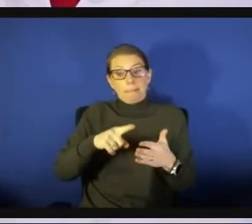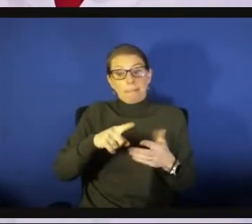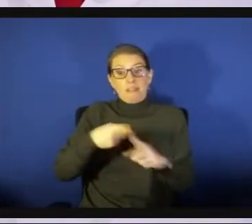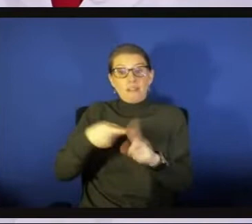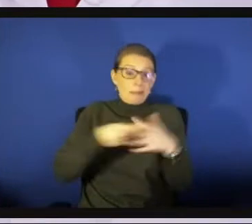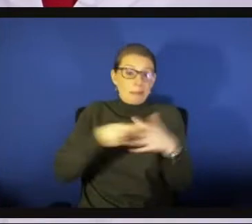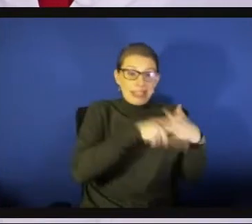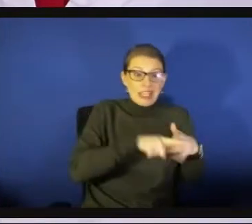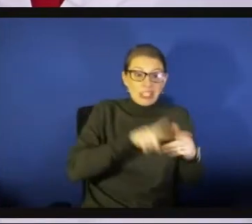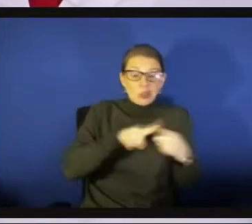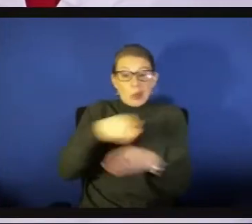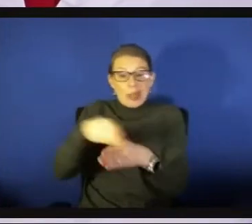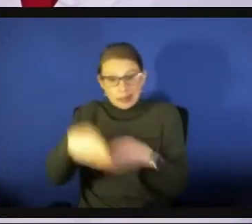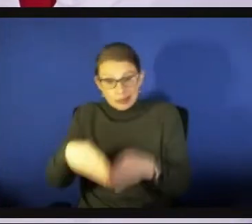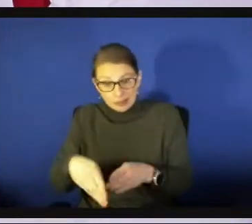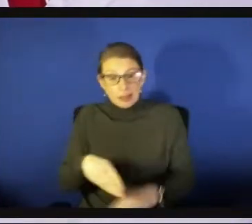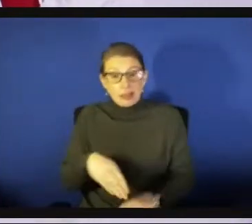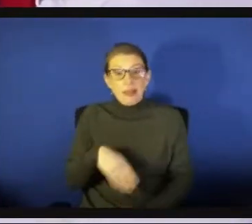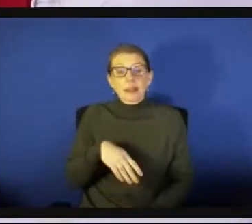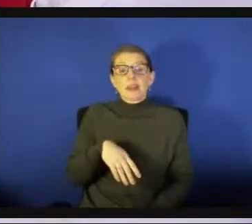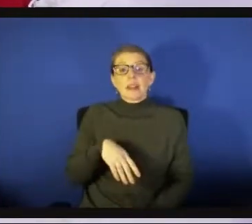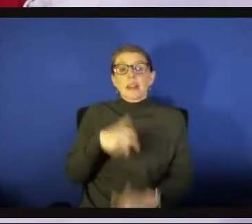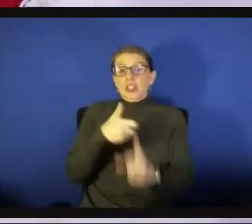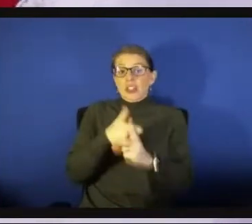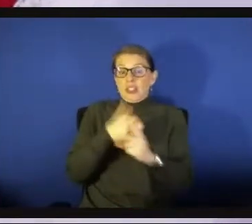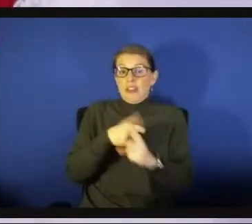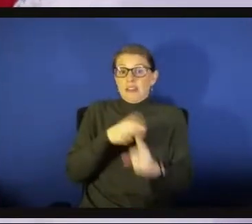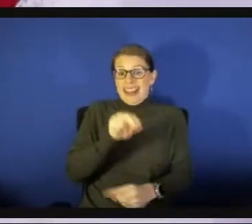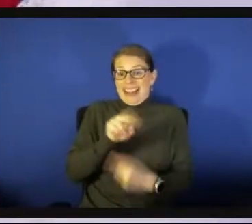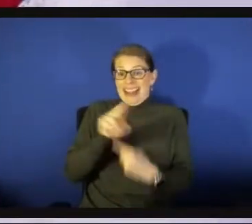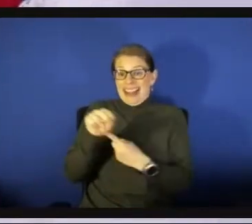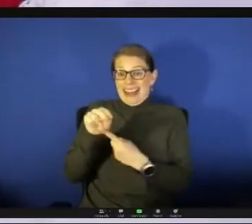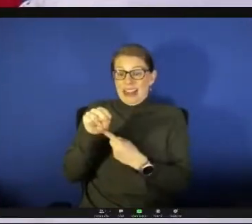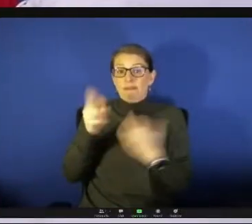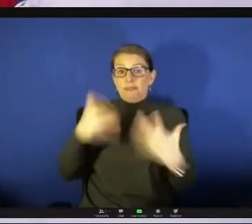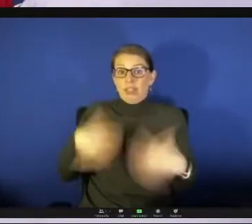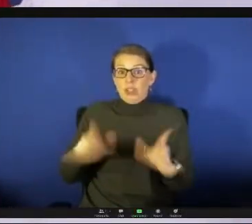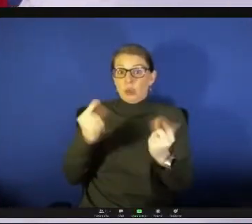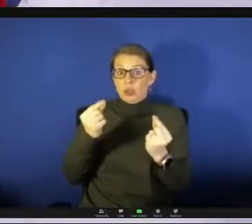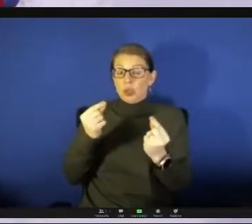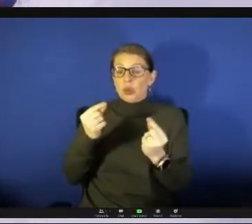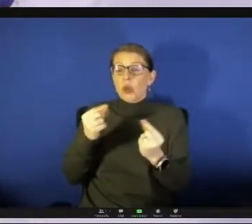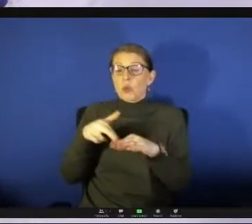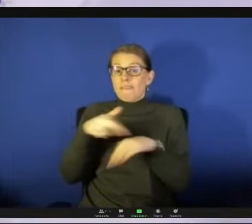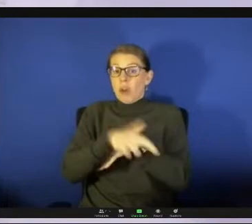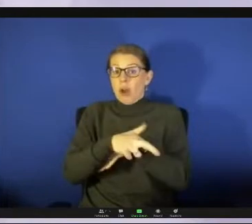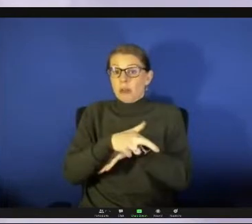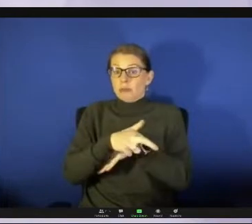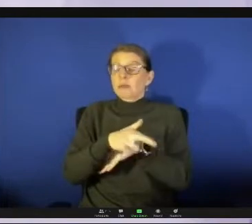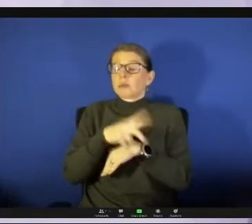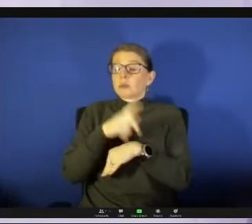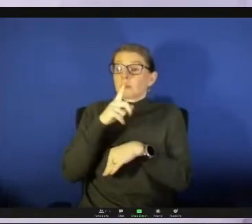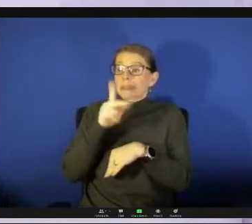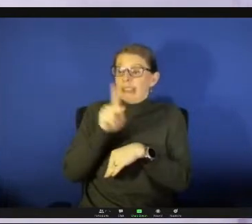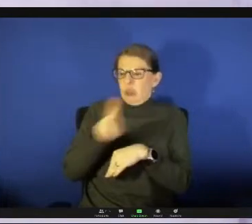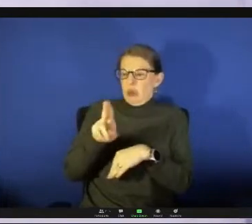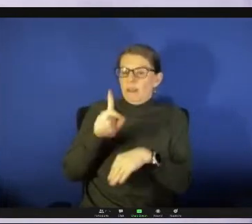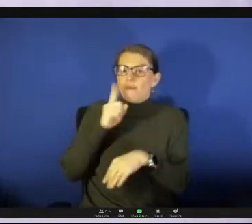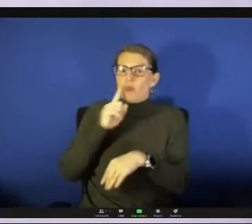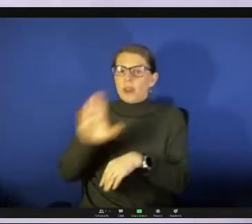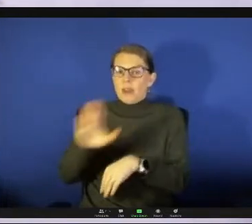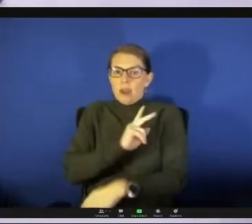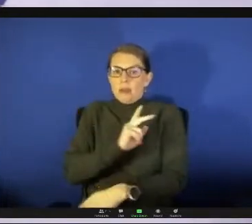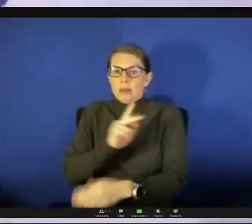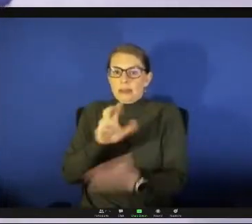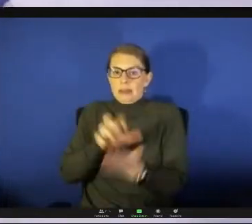what patients can expect. Great. So once a referral is placed to KU for their cancer care, they'll be matched with a disease-specific